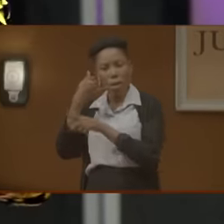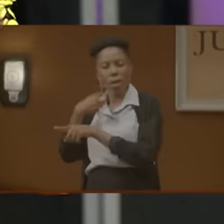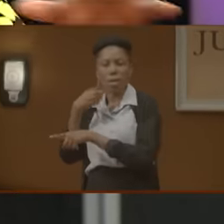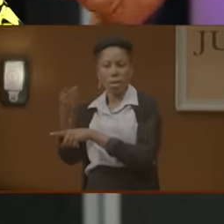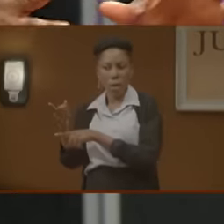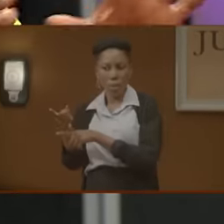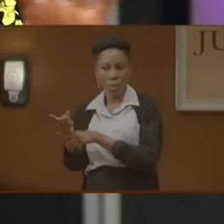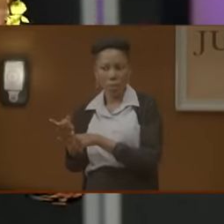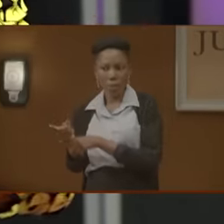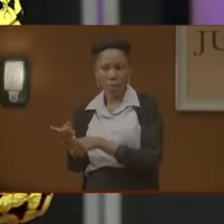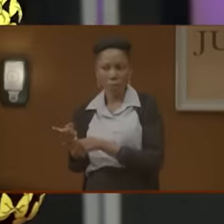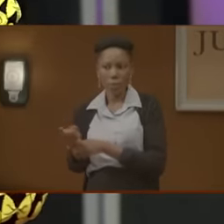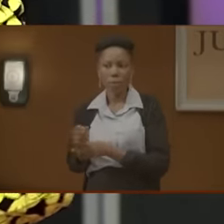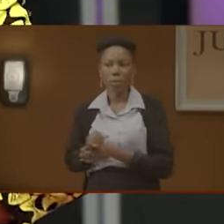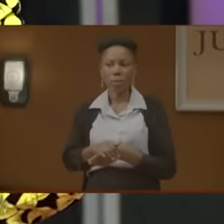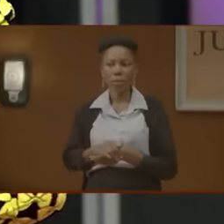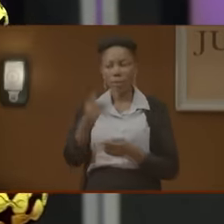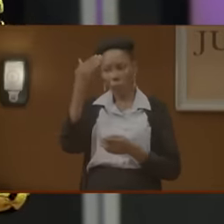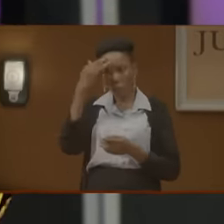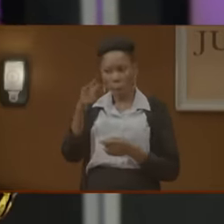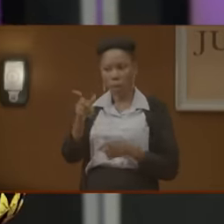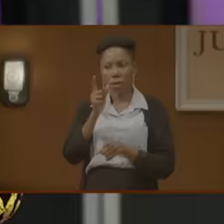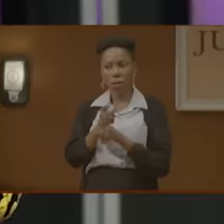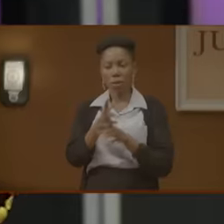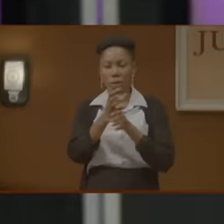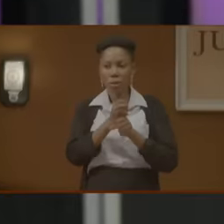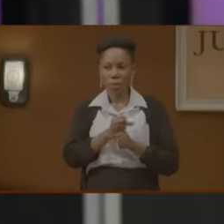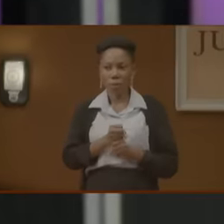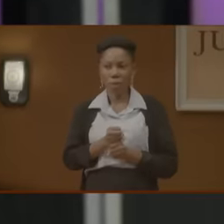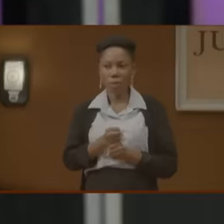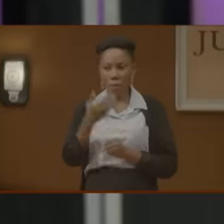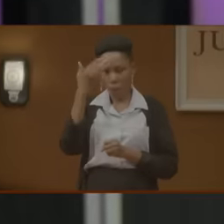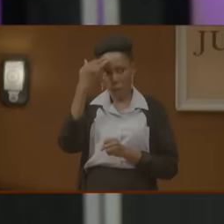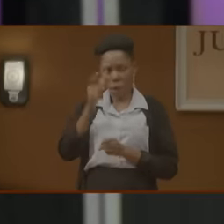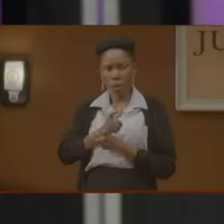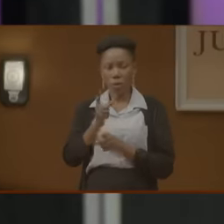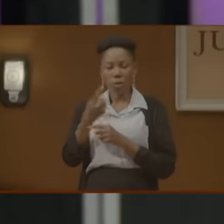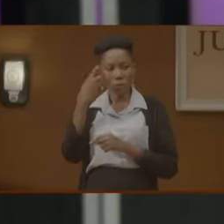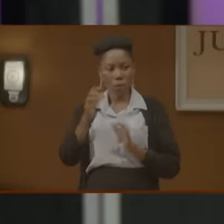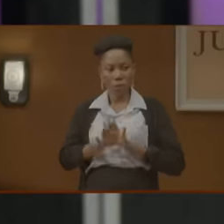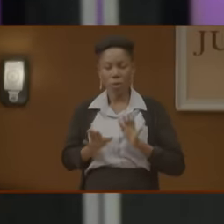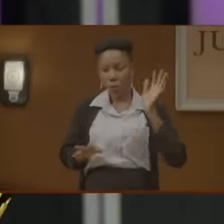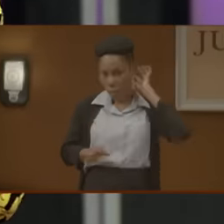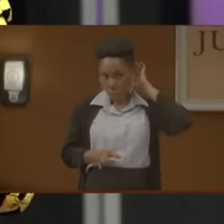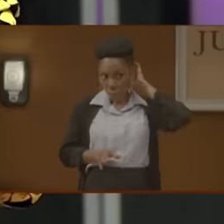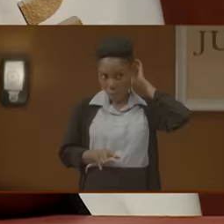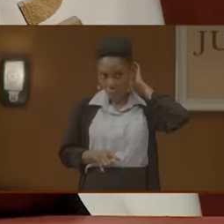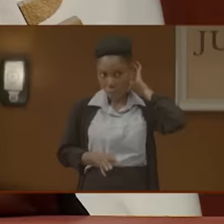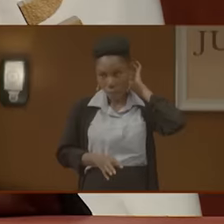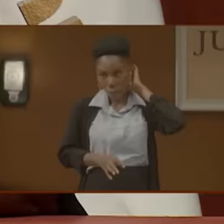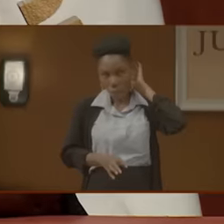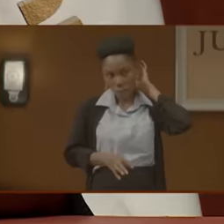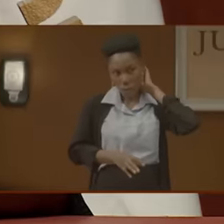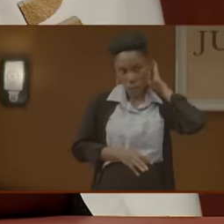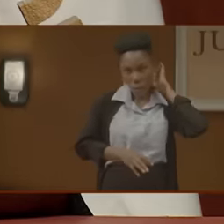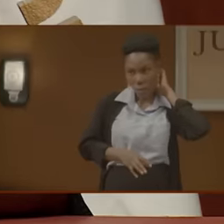to dig deep to what he said. That's why I just said my reason for coming is actually the children. Okay, we'll leave it that way. Wait. No,